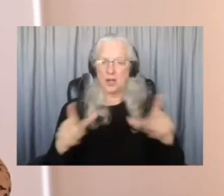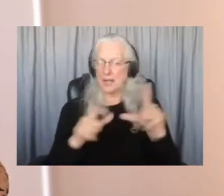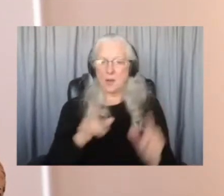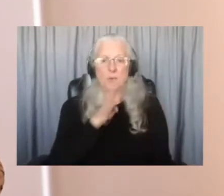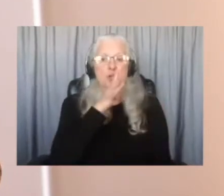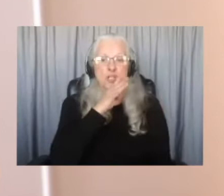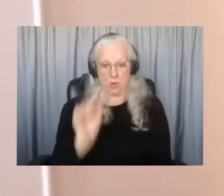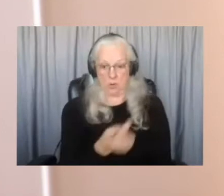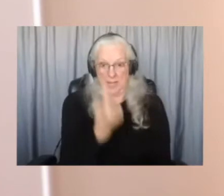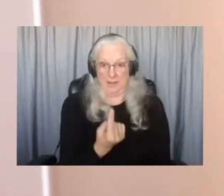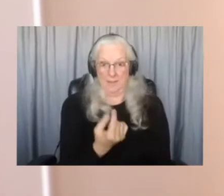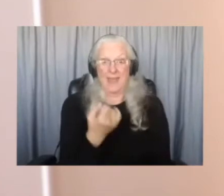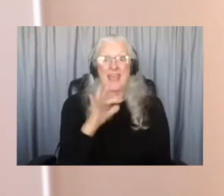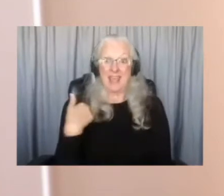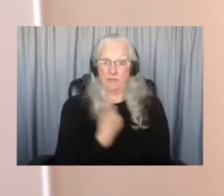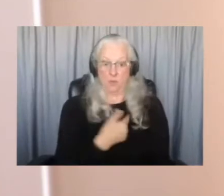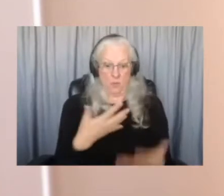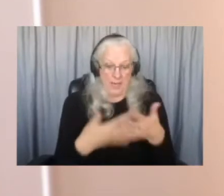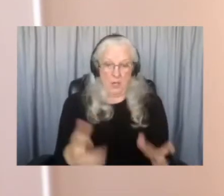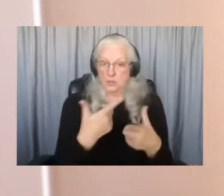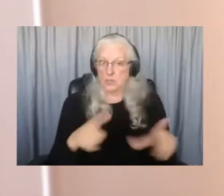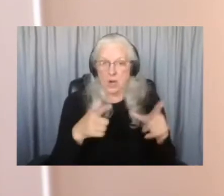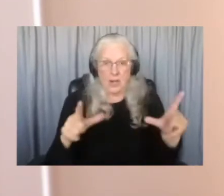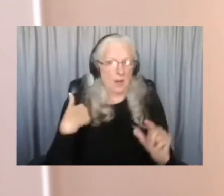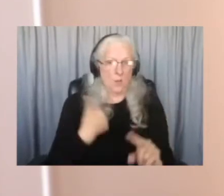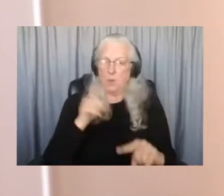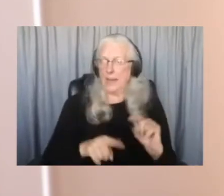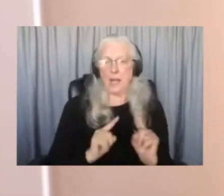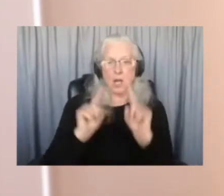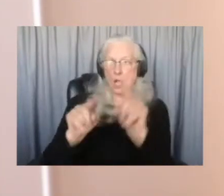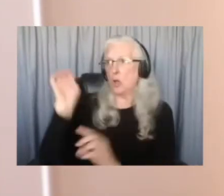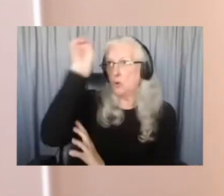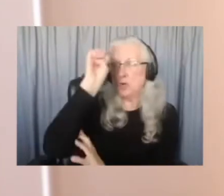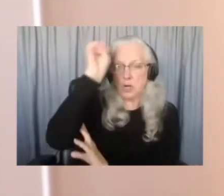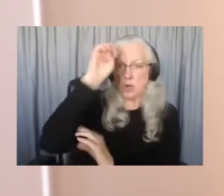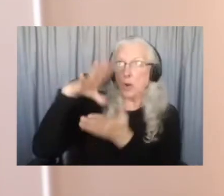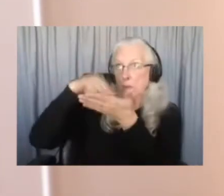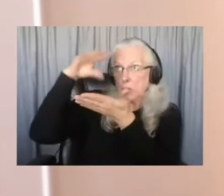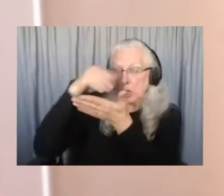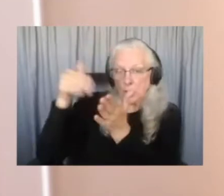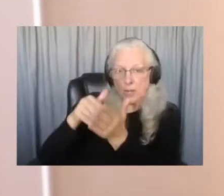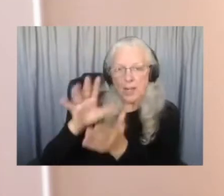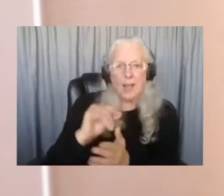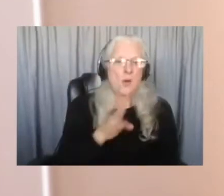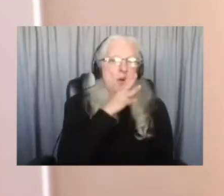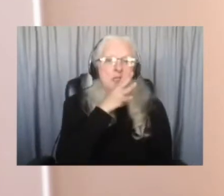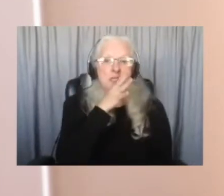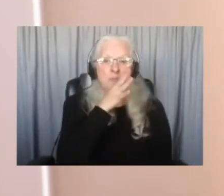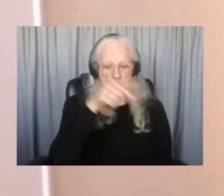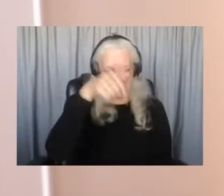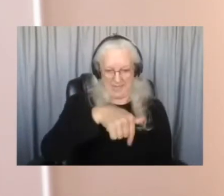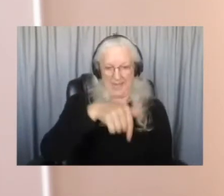can't go to Europe to go learn it there. It's only here. It was given to us, and it's our duty